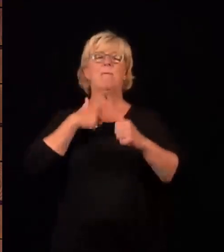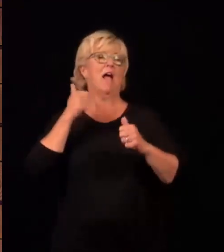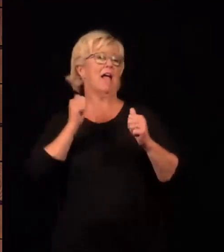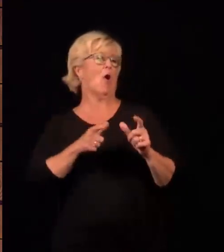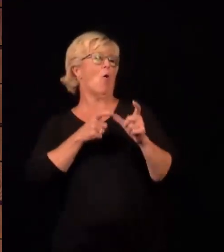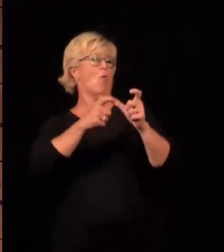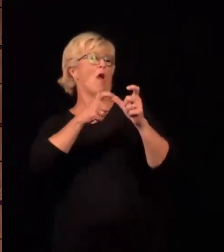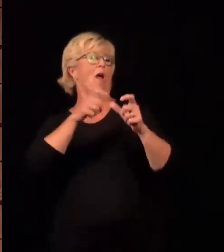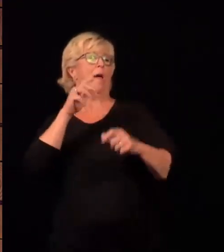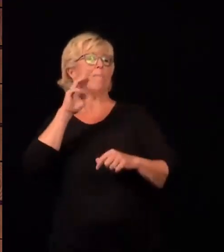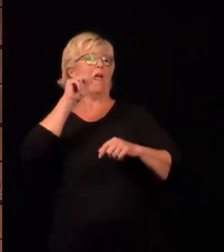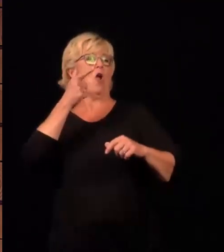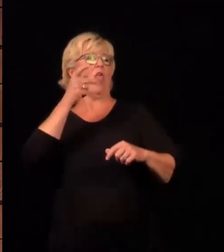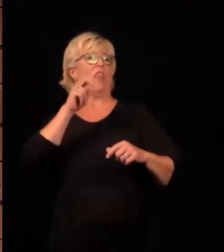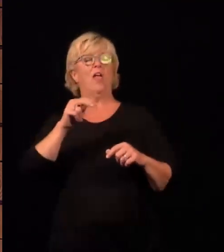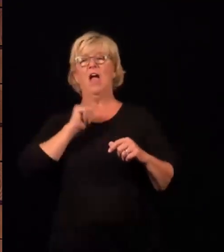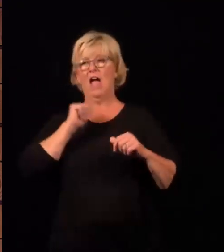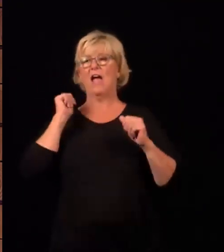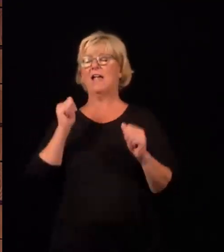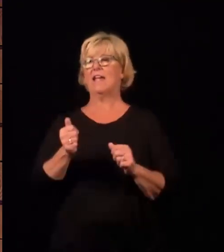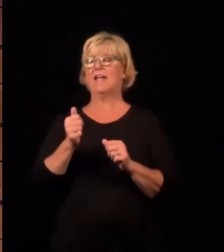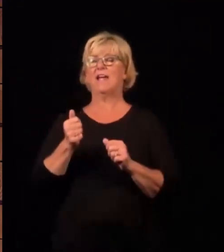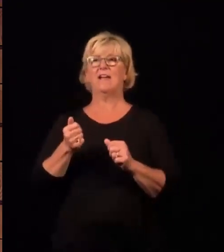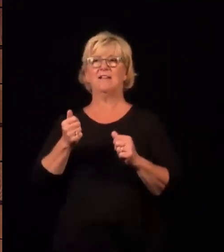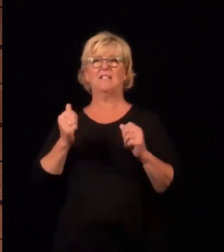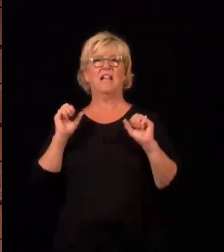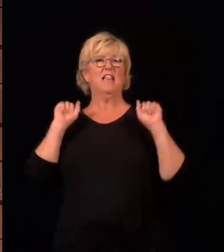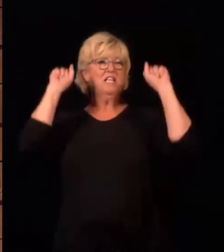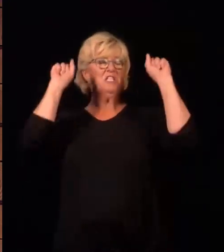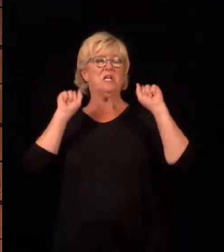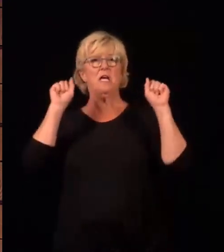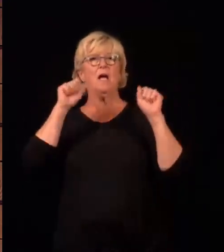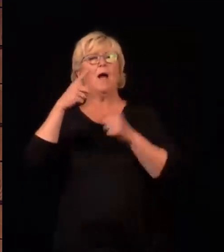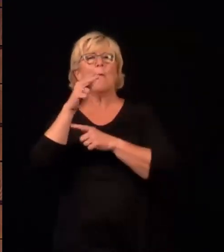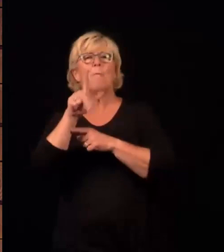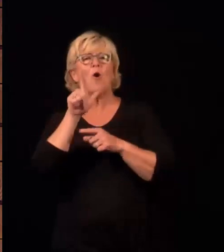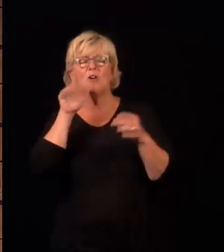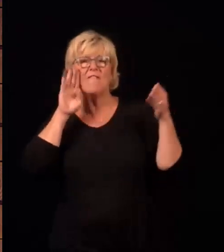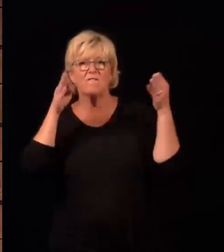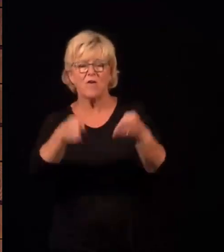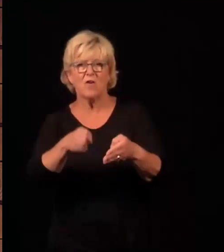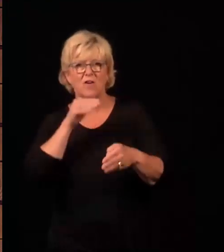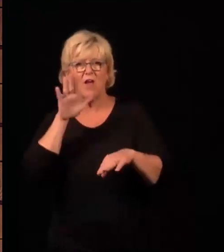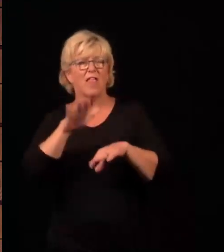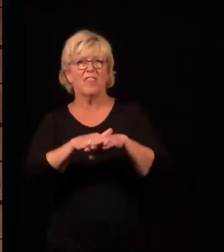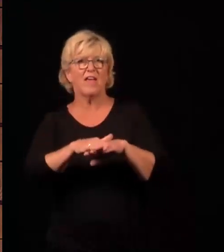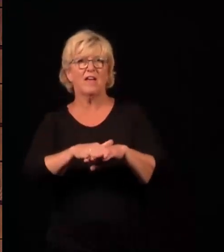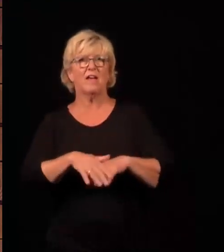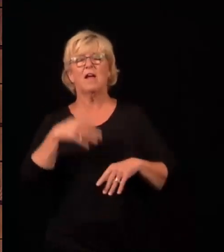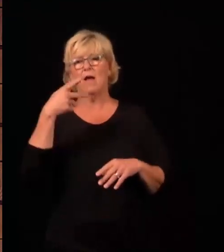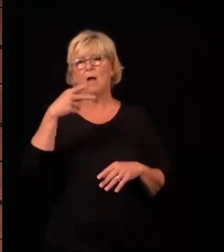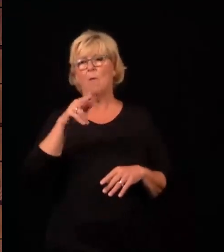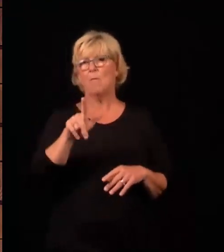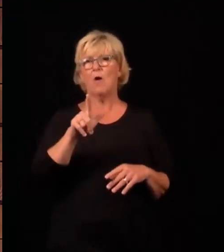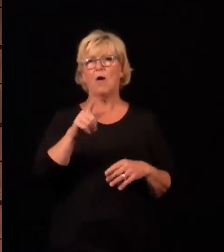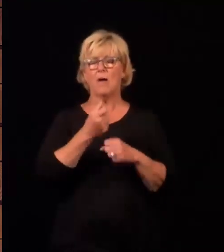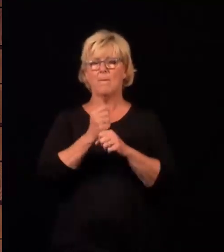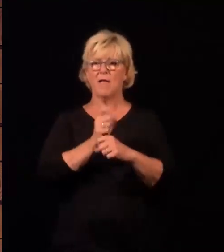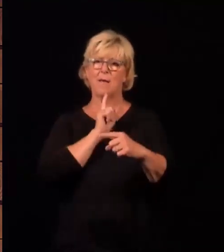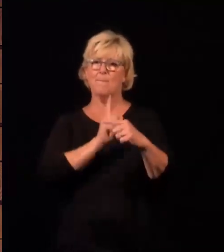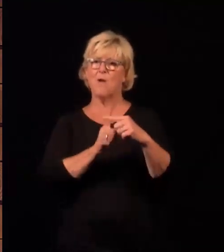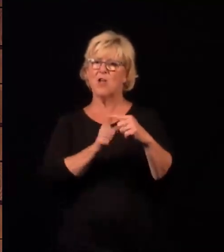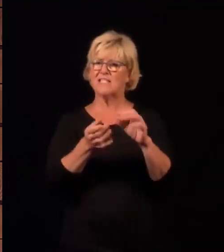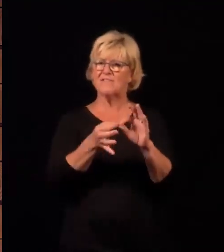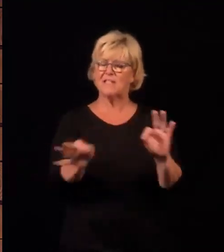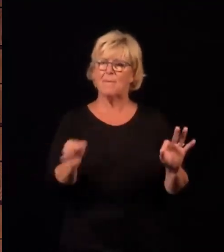the marathon. I can lift the weights. But that's really not what Paul's focus is as he makes this very positive statement.